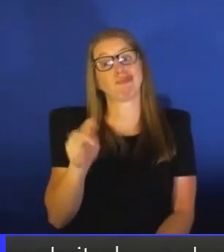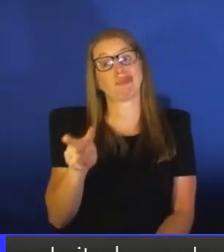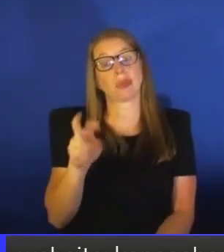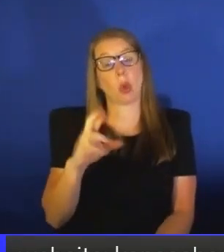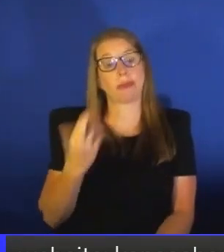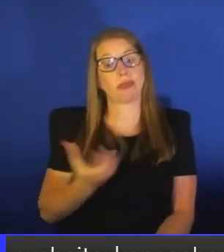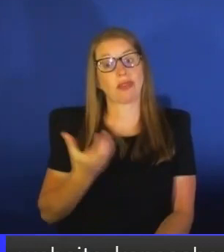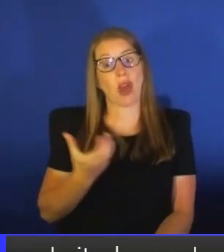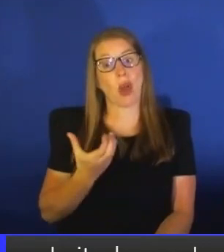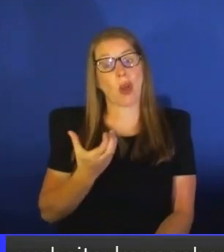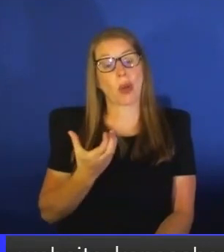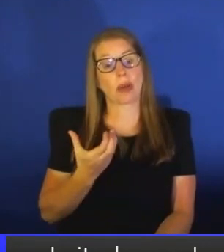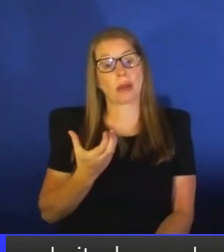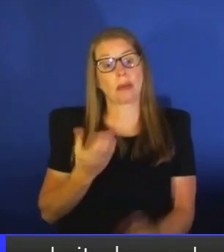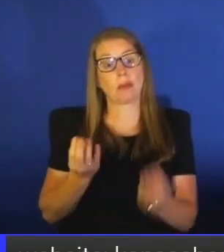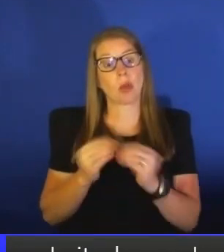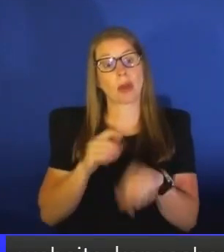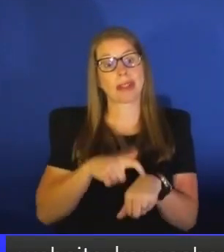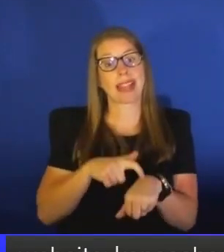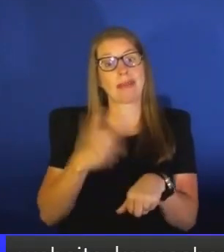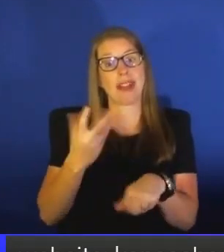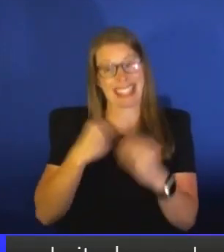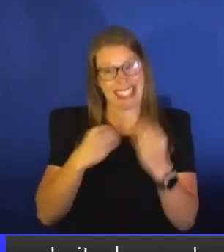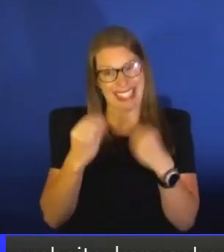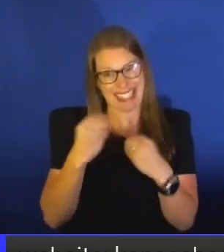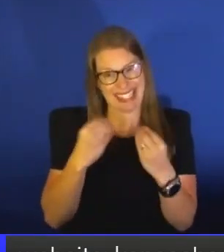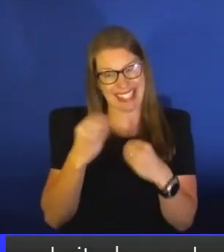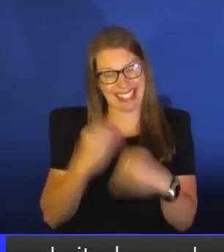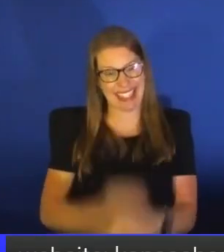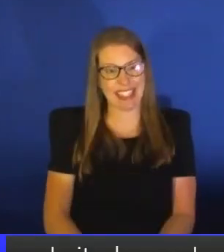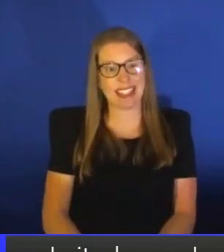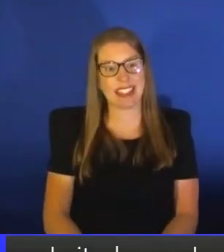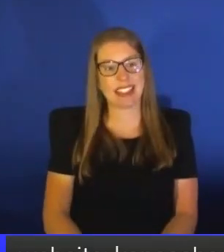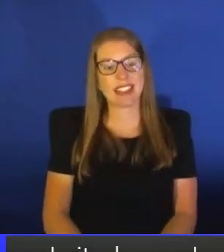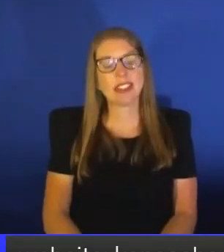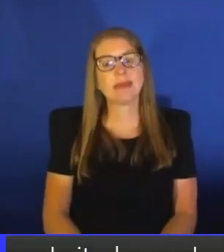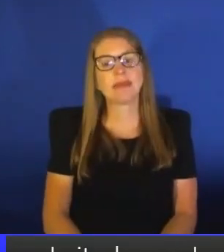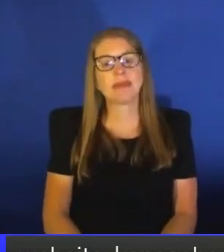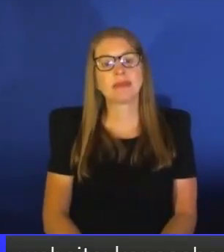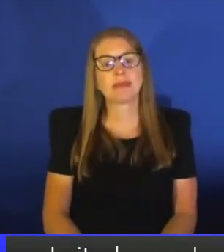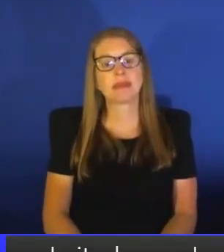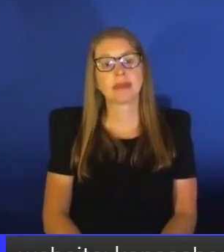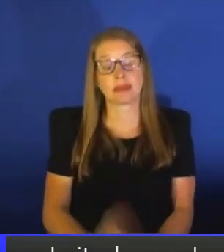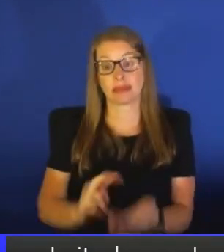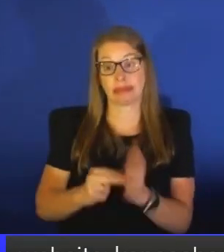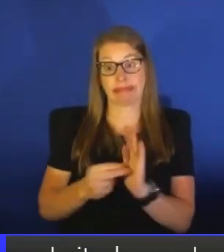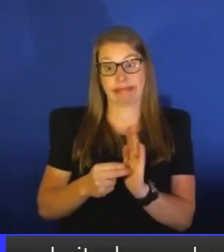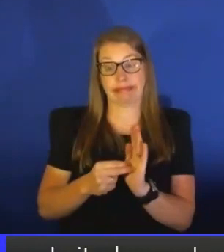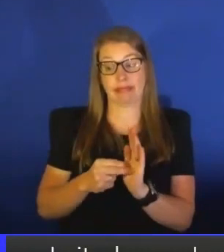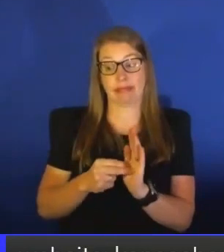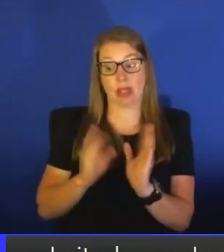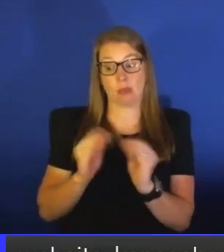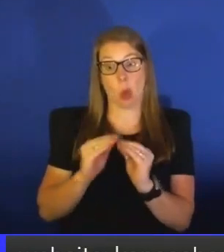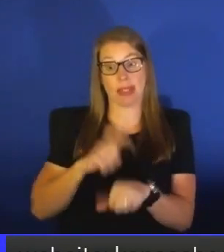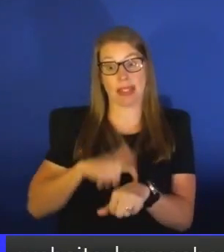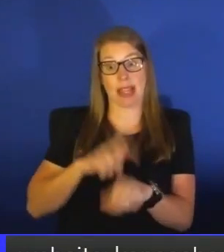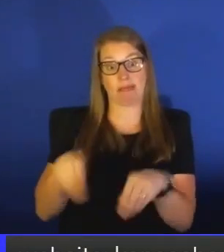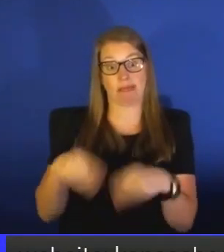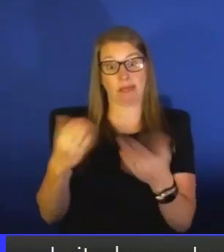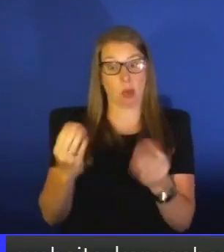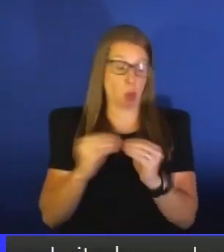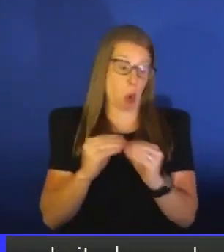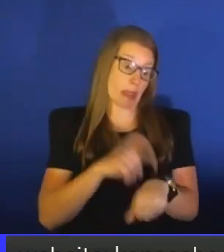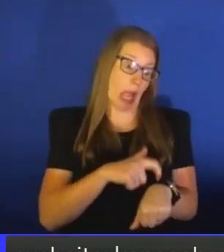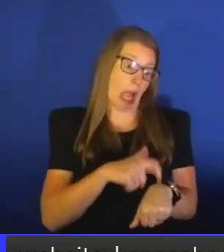have more time for? To Eating. eat. Yep. So is this simply reflecting more time to eat? And what humans do when they have more time will sometimes